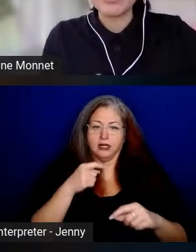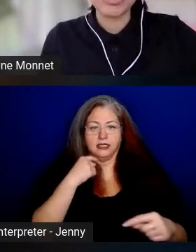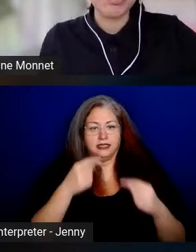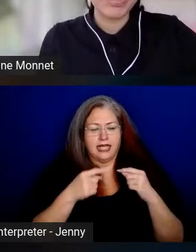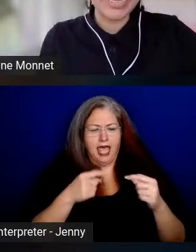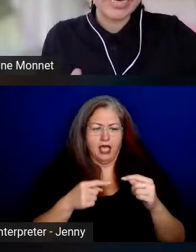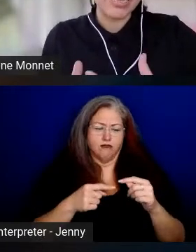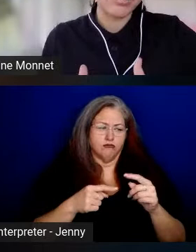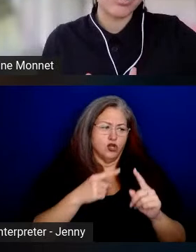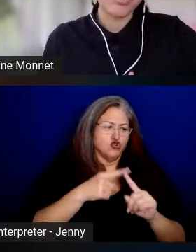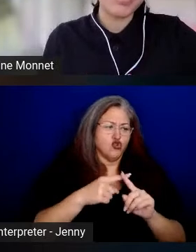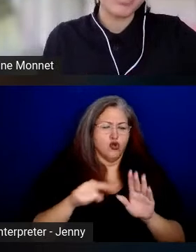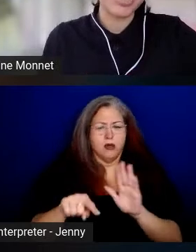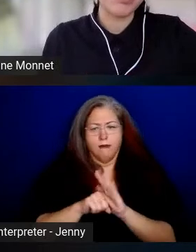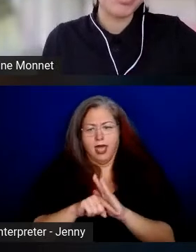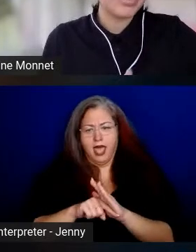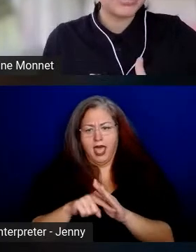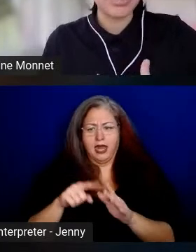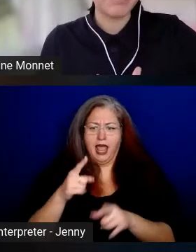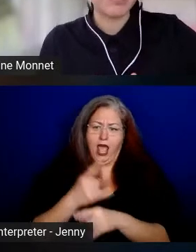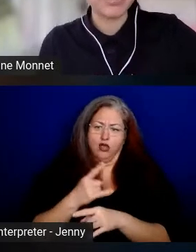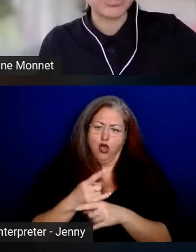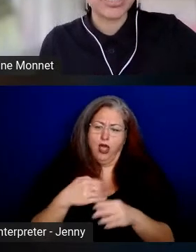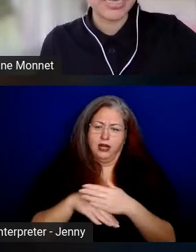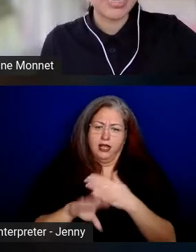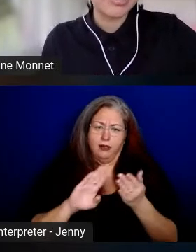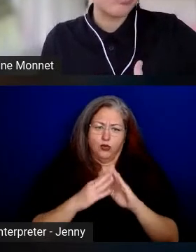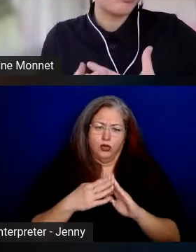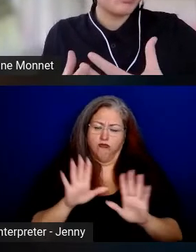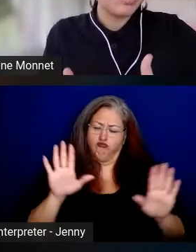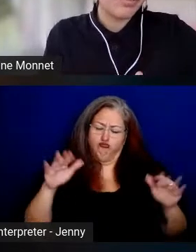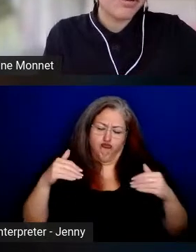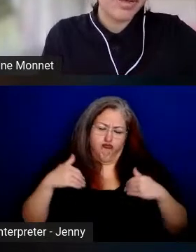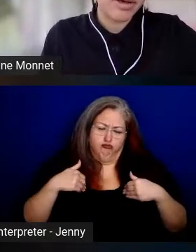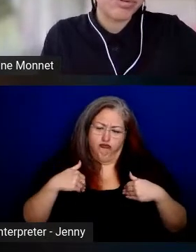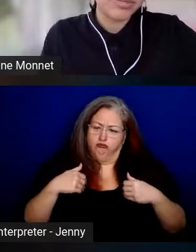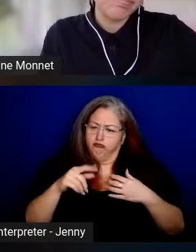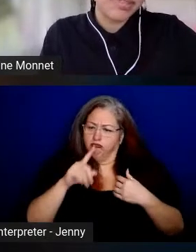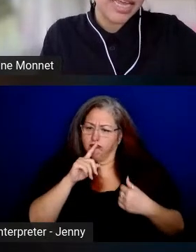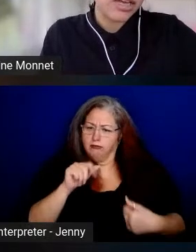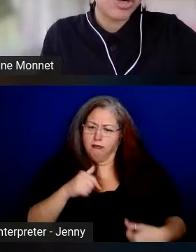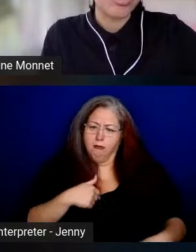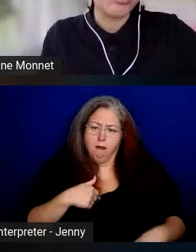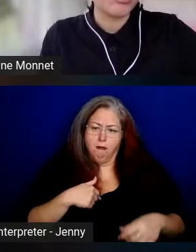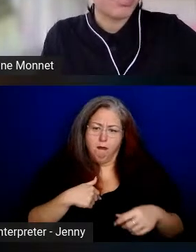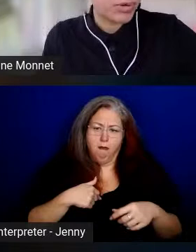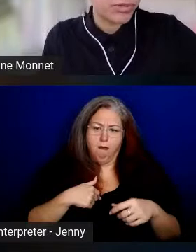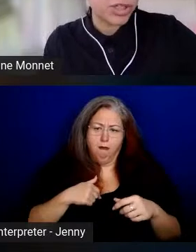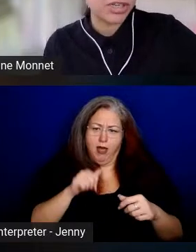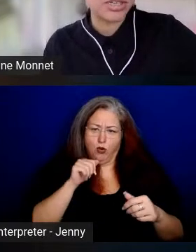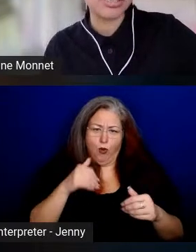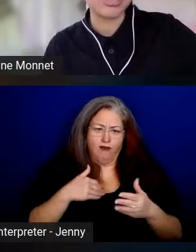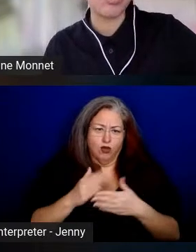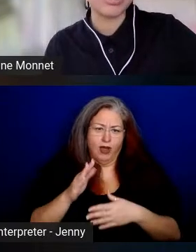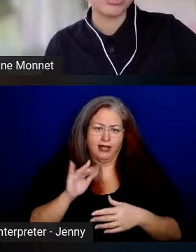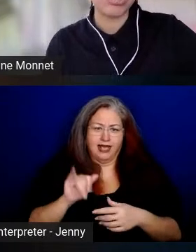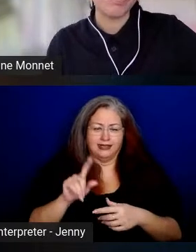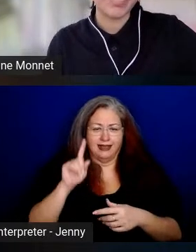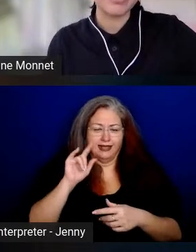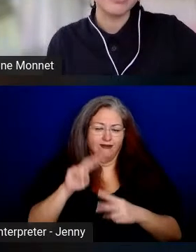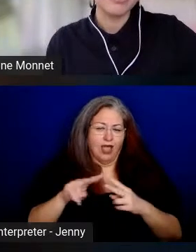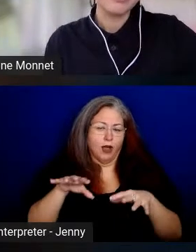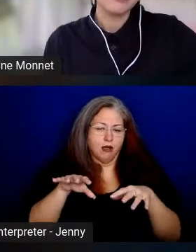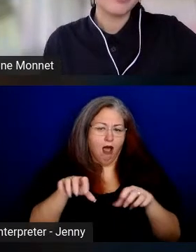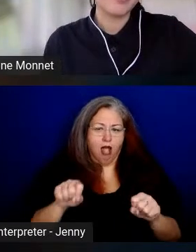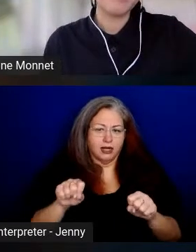or bad to bring in alcohol within a community. It's not my place to say that. That would be, I would think, a colonial approach to say what is